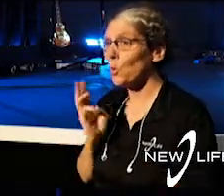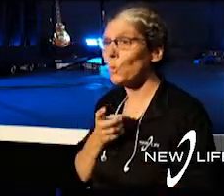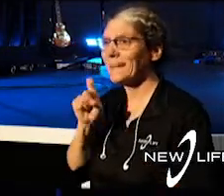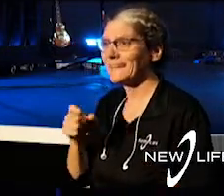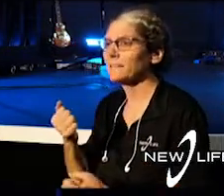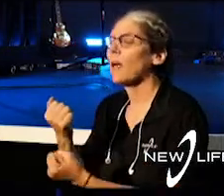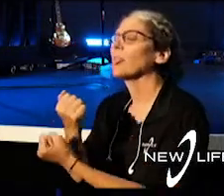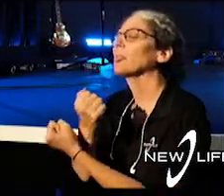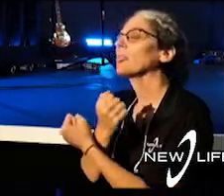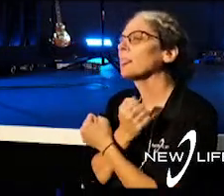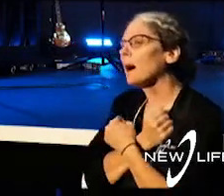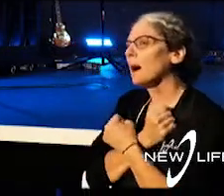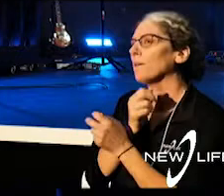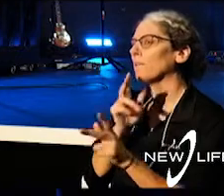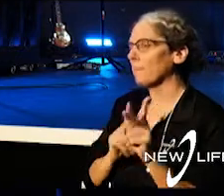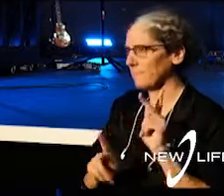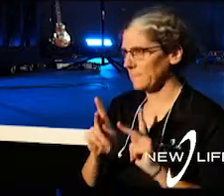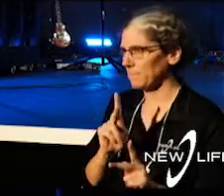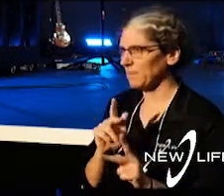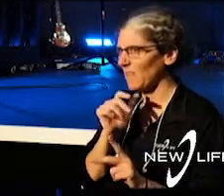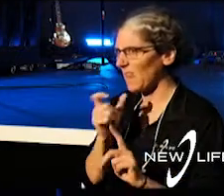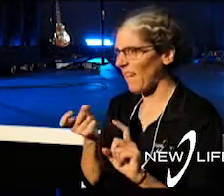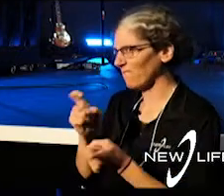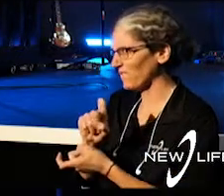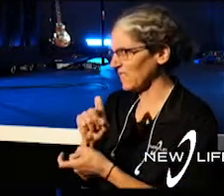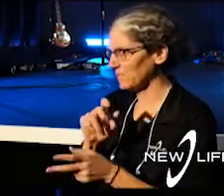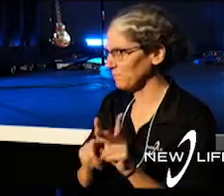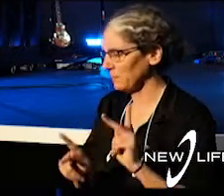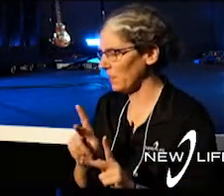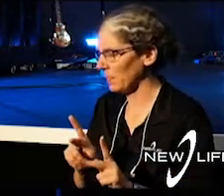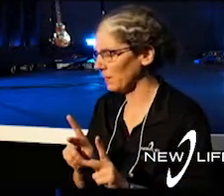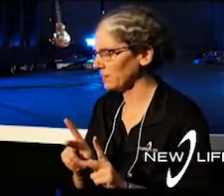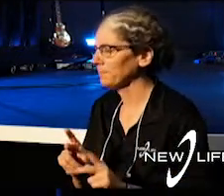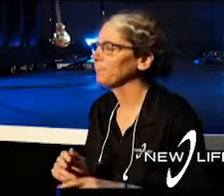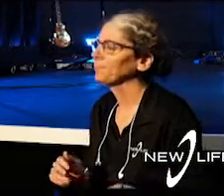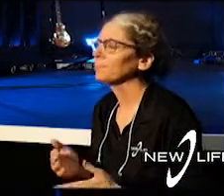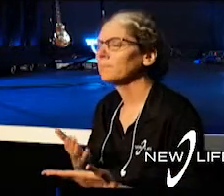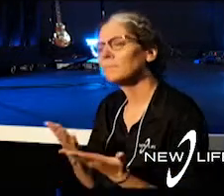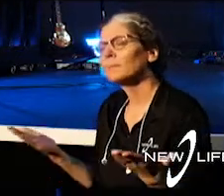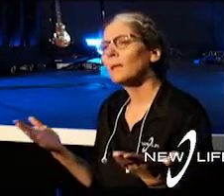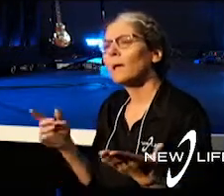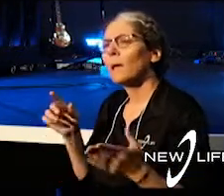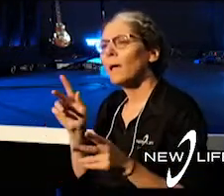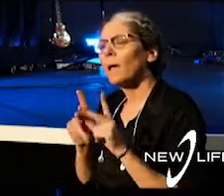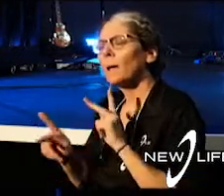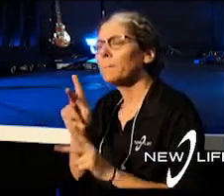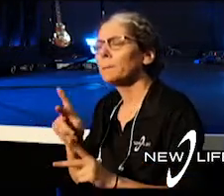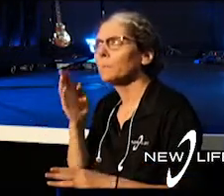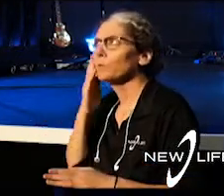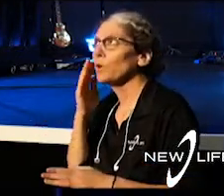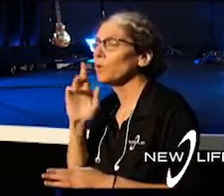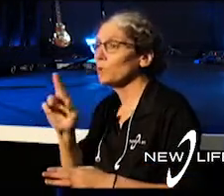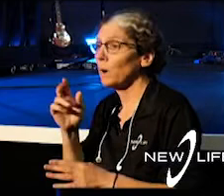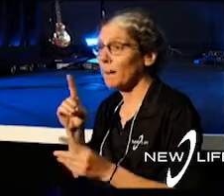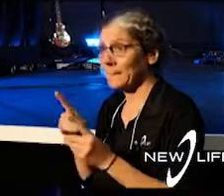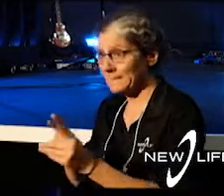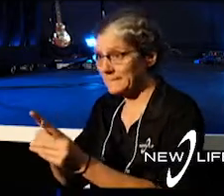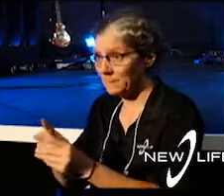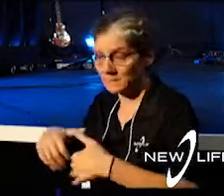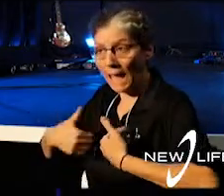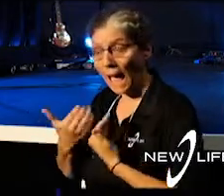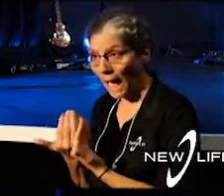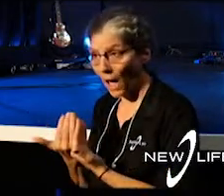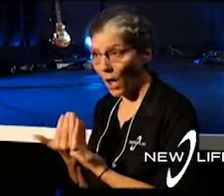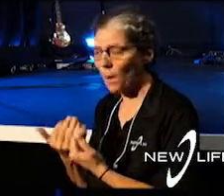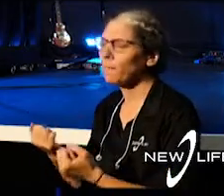Last week, Pastor Joe and Amber shared this powerful verse. It said, "By this, people will know you are my disciples. If you convince